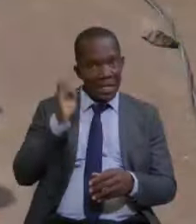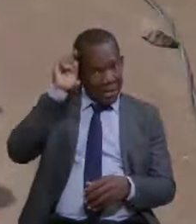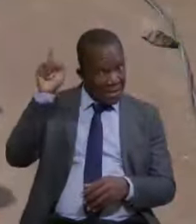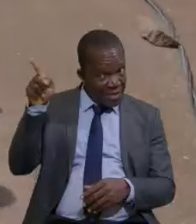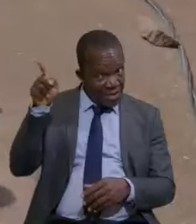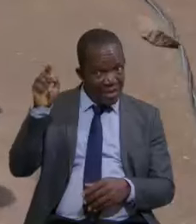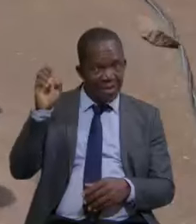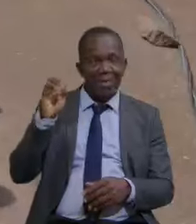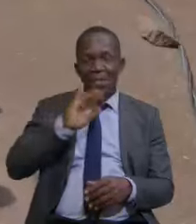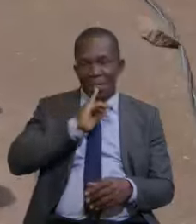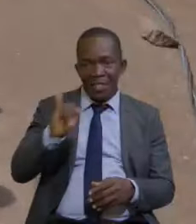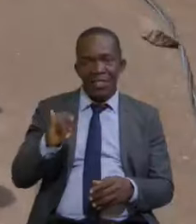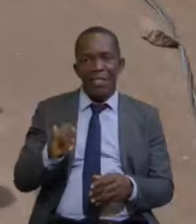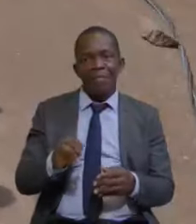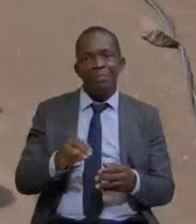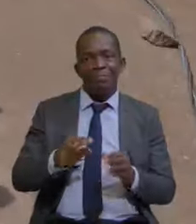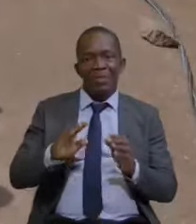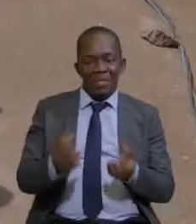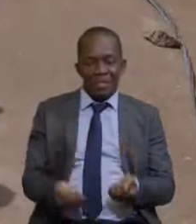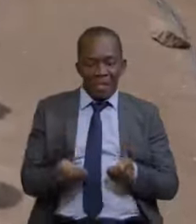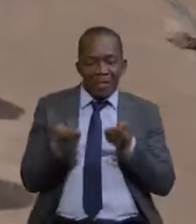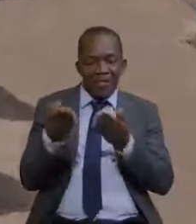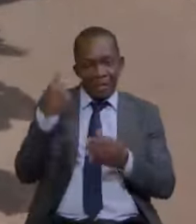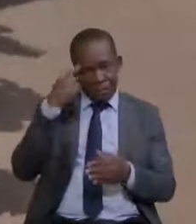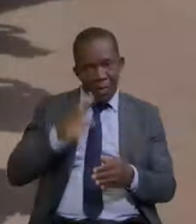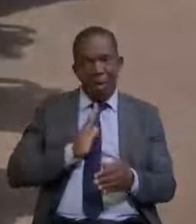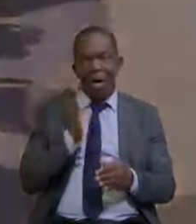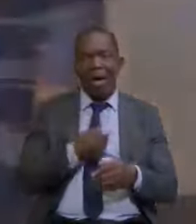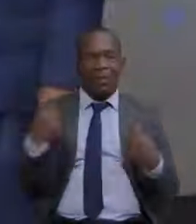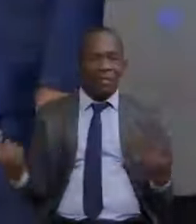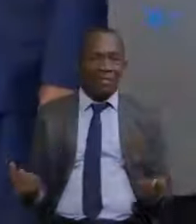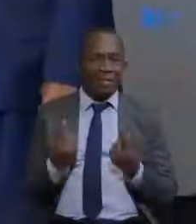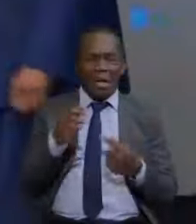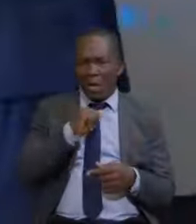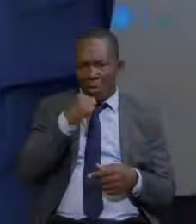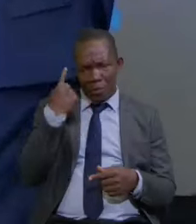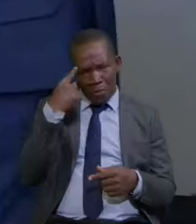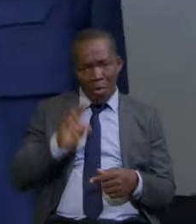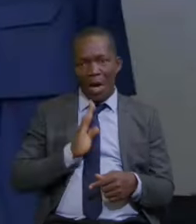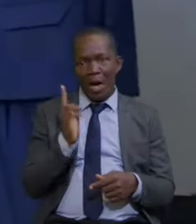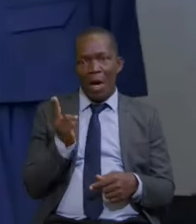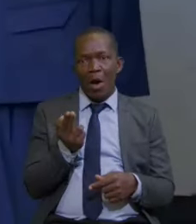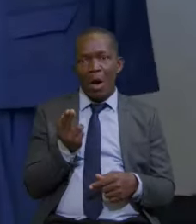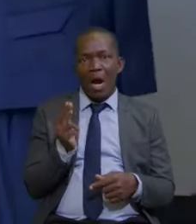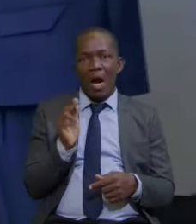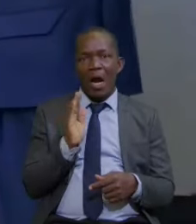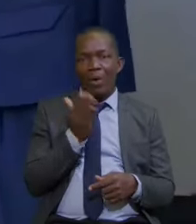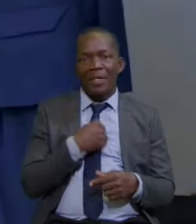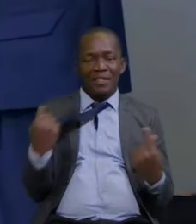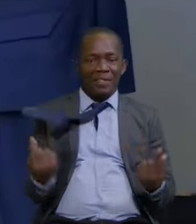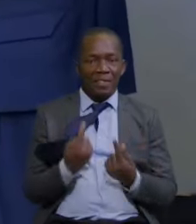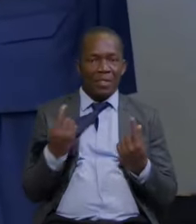our sins, and not only for our sins, for ours only, but also for